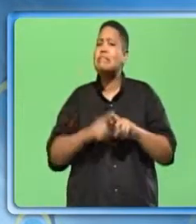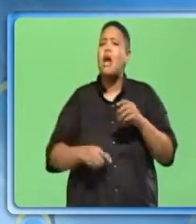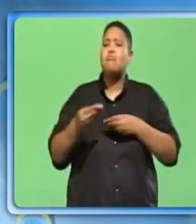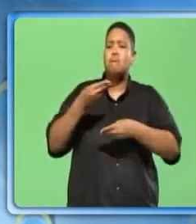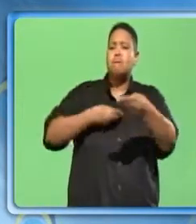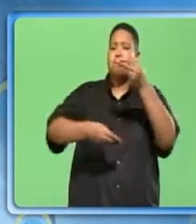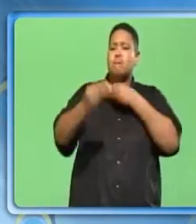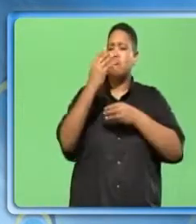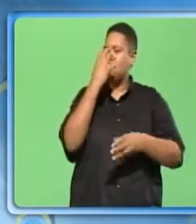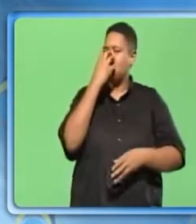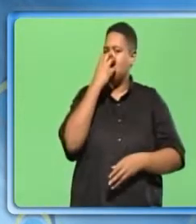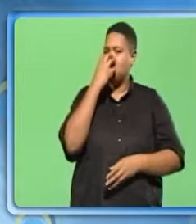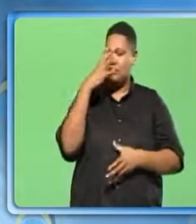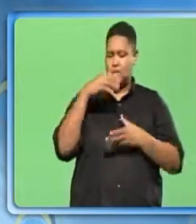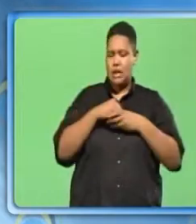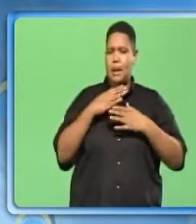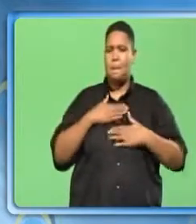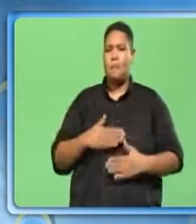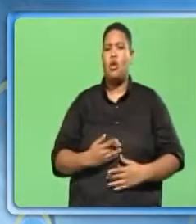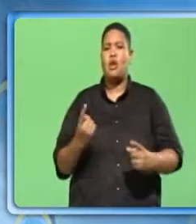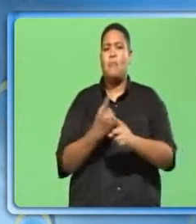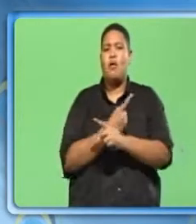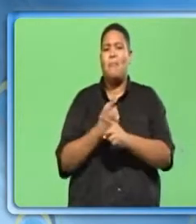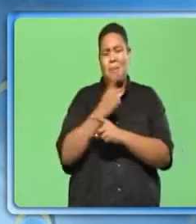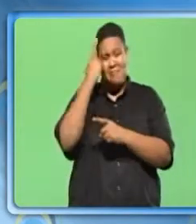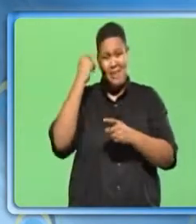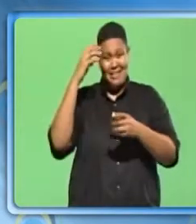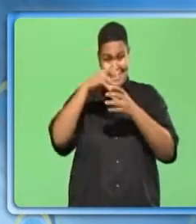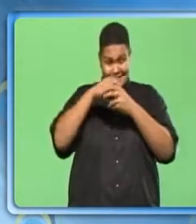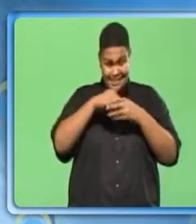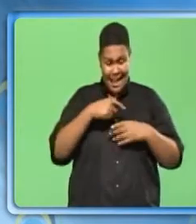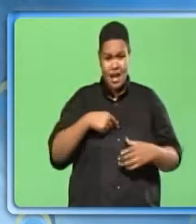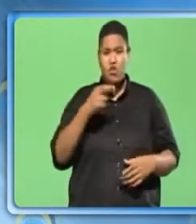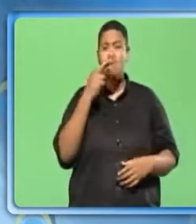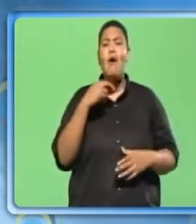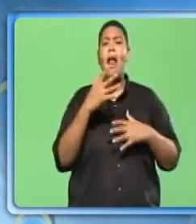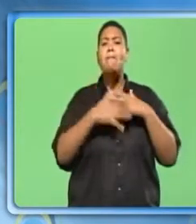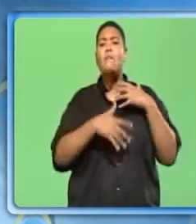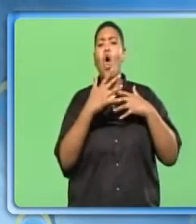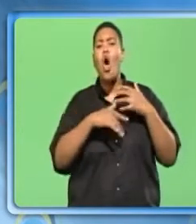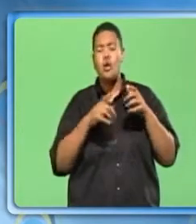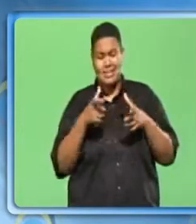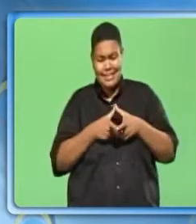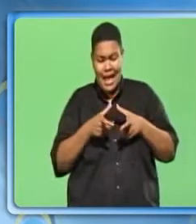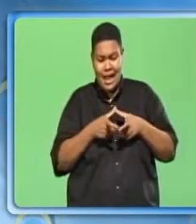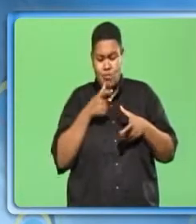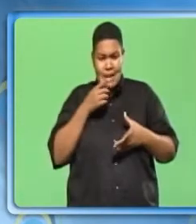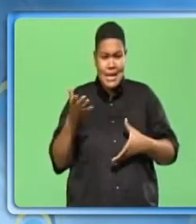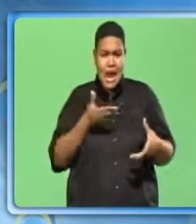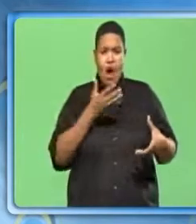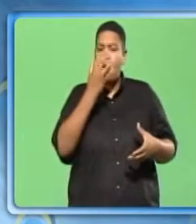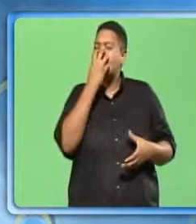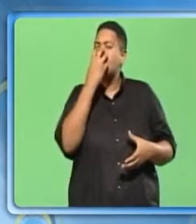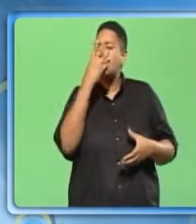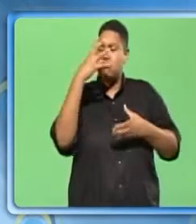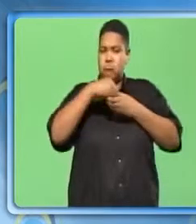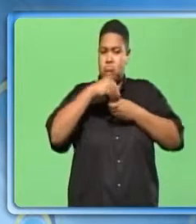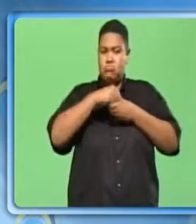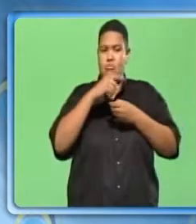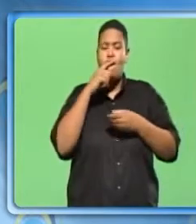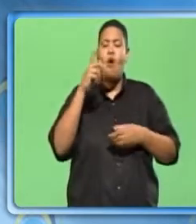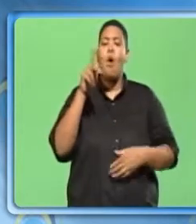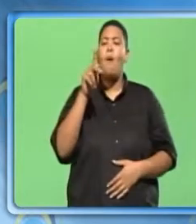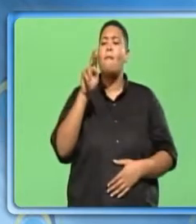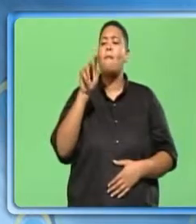oxygen to their tissues properly because the molecules within red blood cells that carry oxygen molecules of the